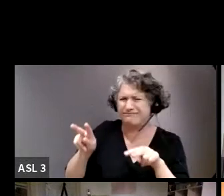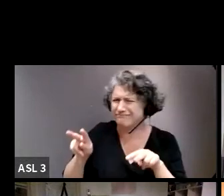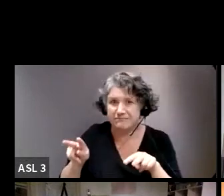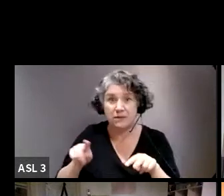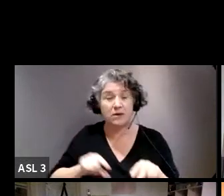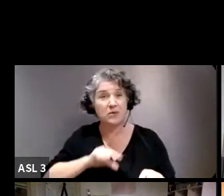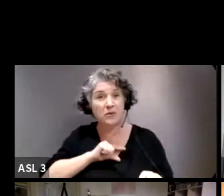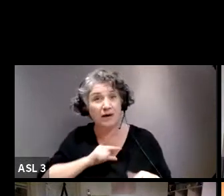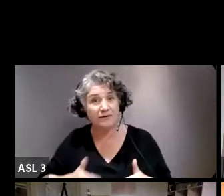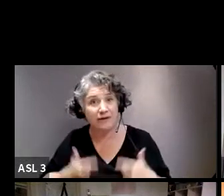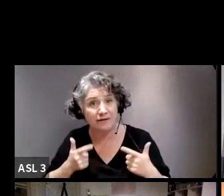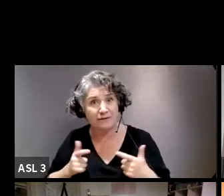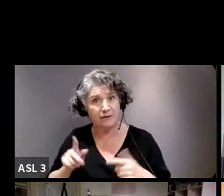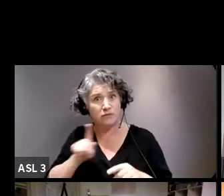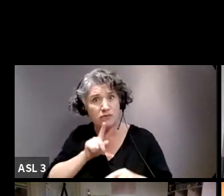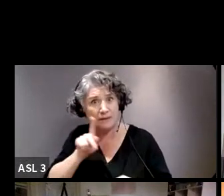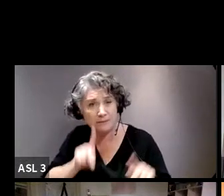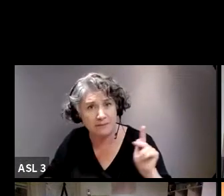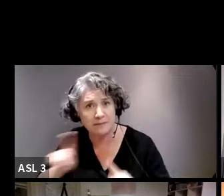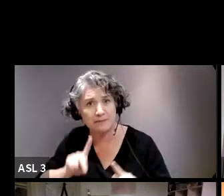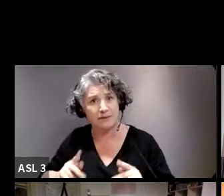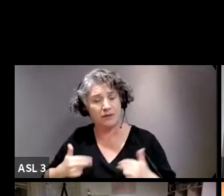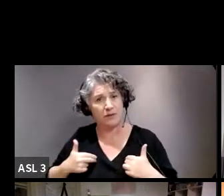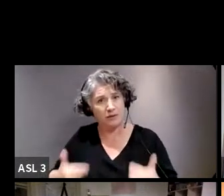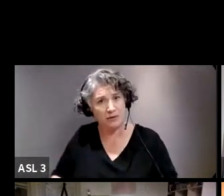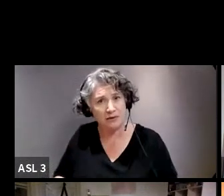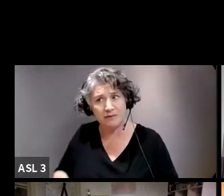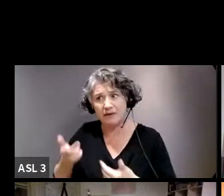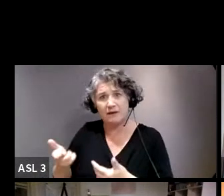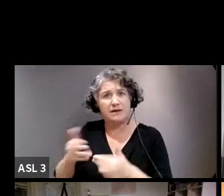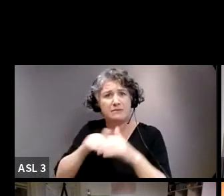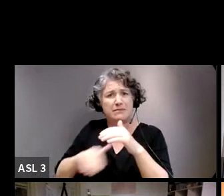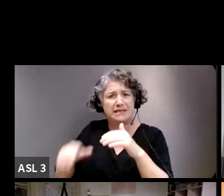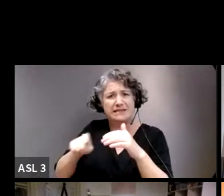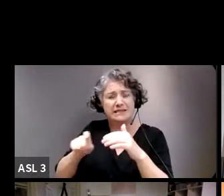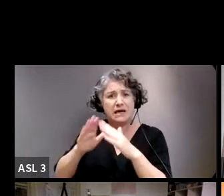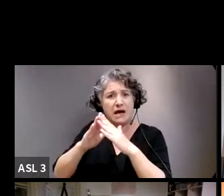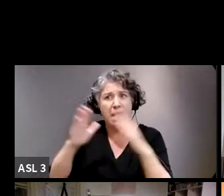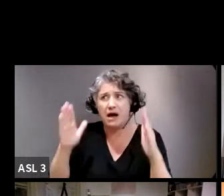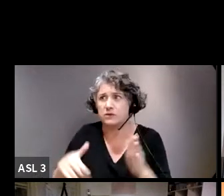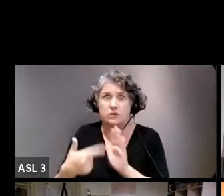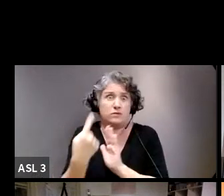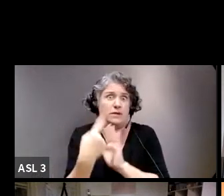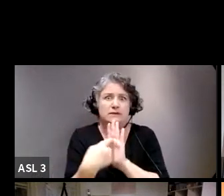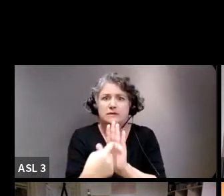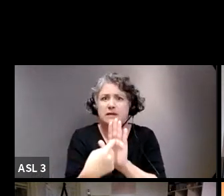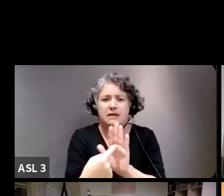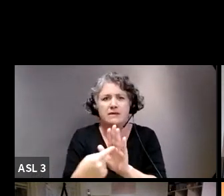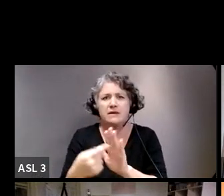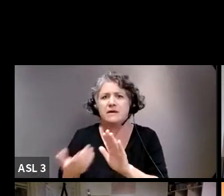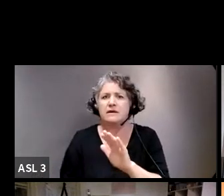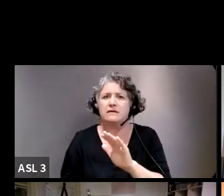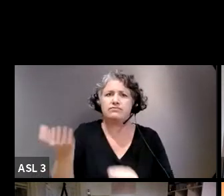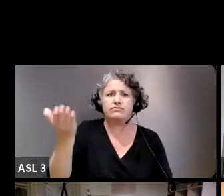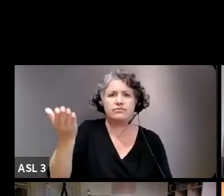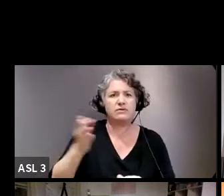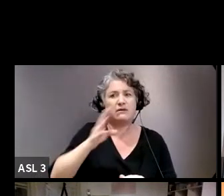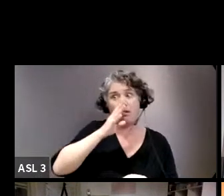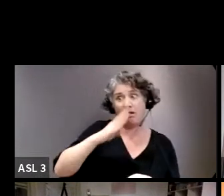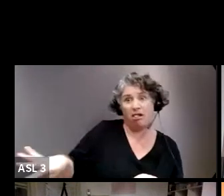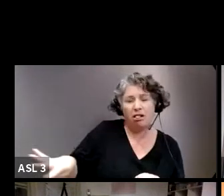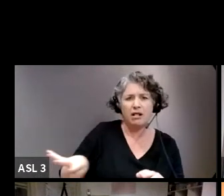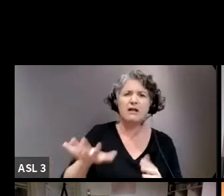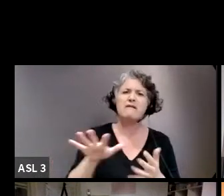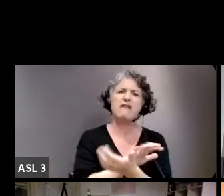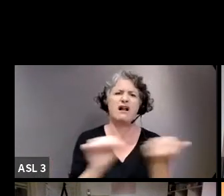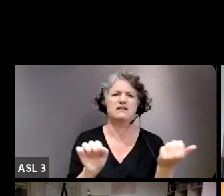people attributing economic value to people's basic needs like housing for example is kind of violent but i've heard